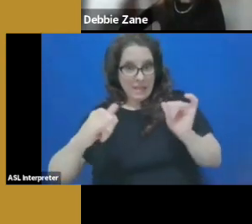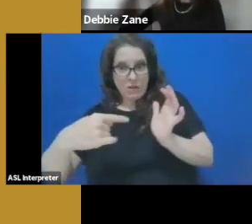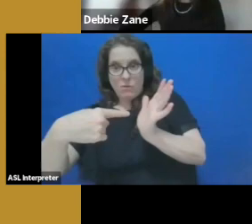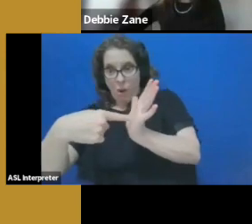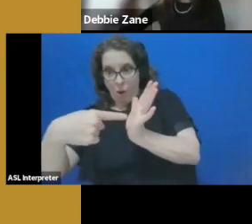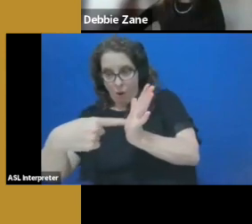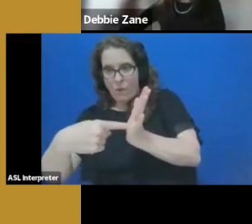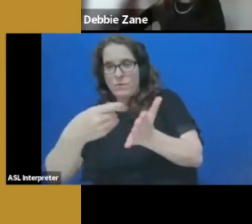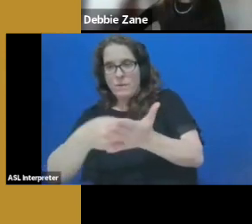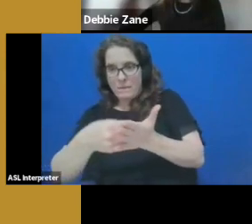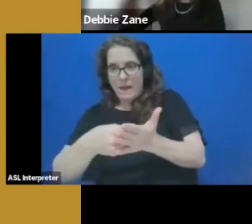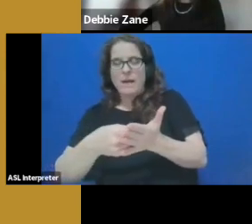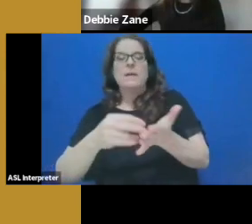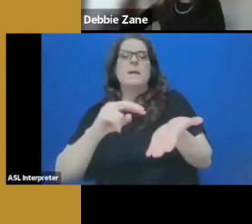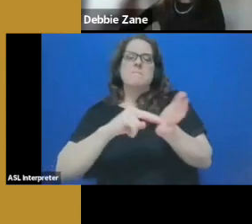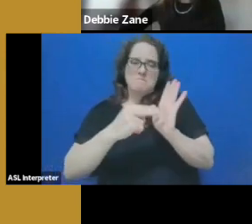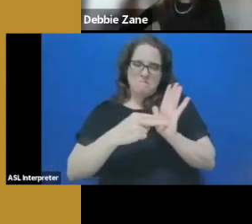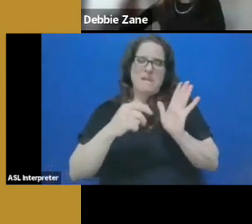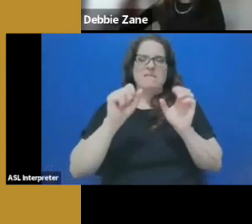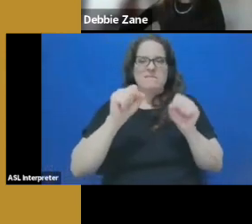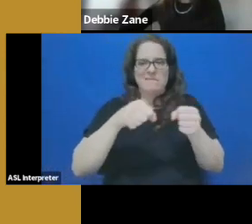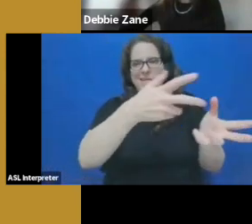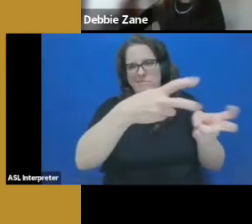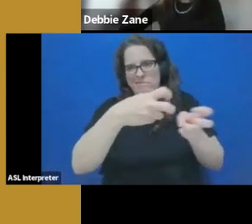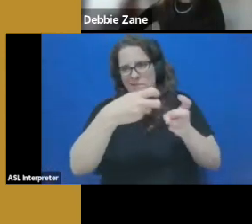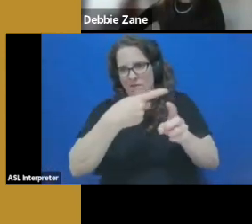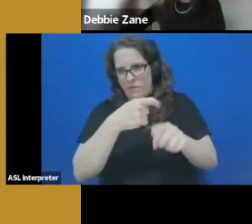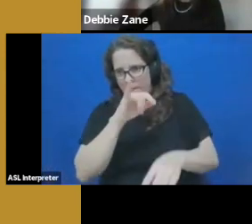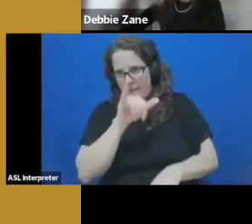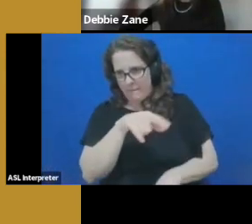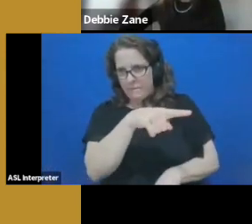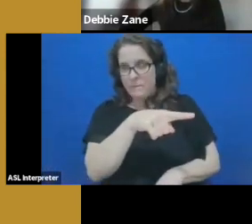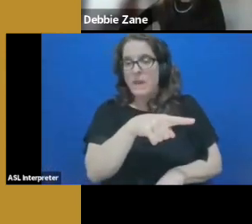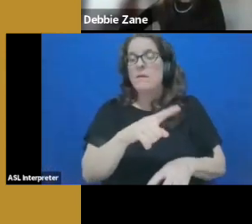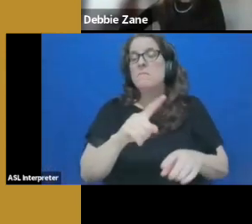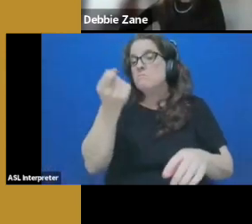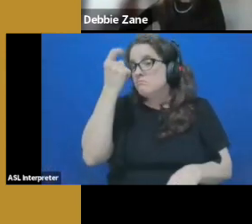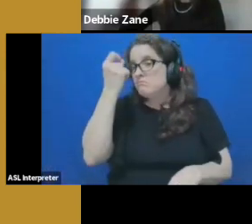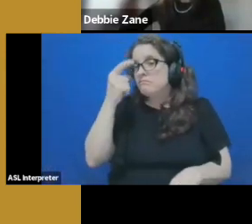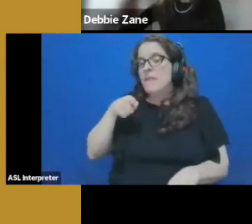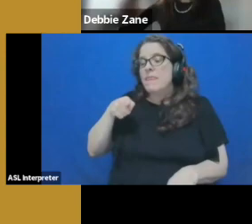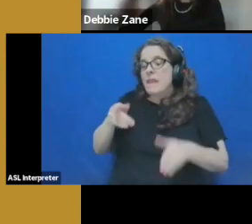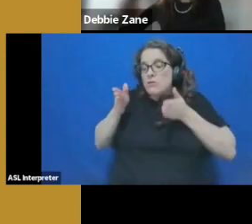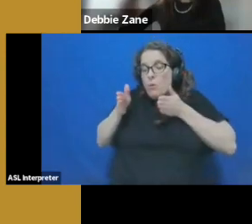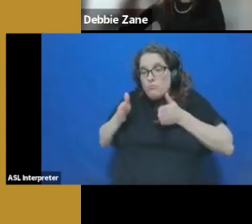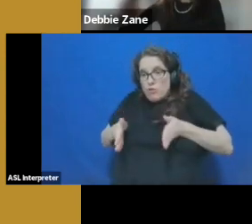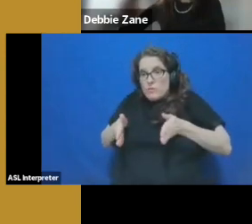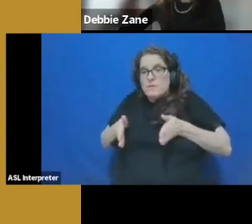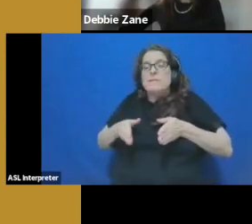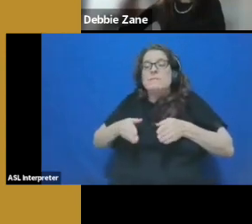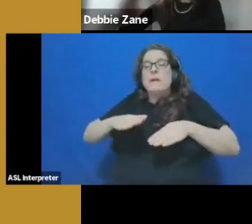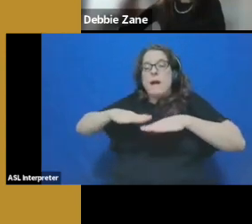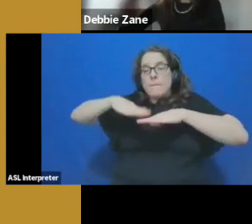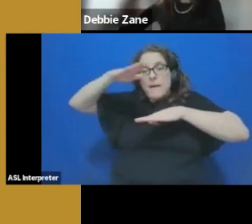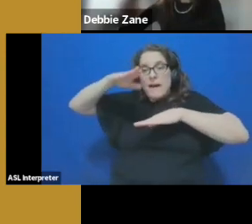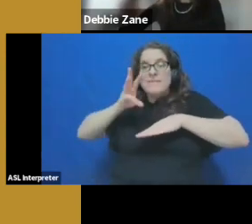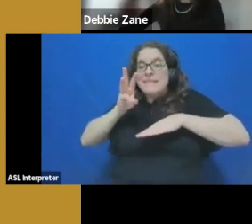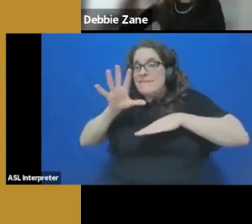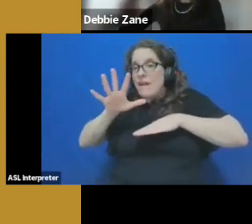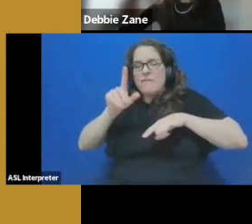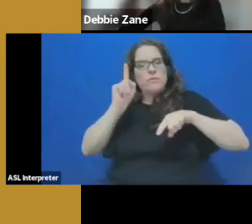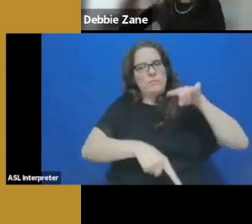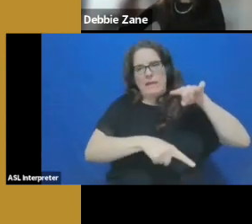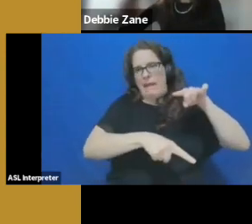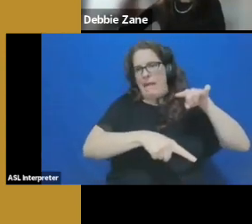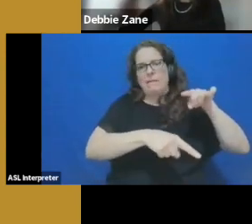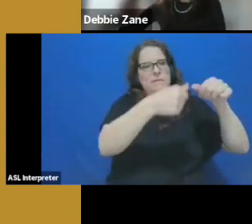the beneficiary is 65 years old. A third-party special needs trust is created and funded by a